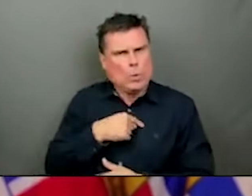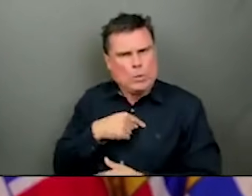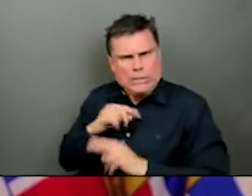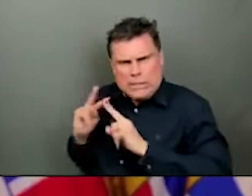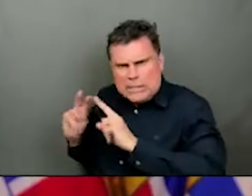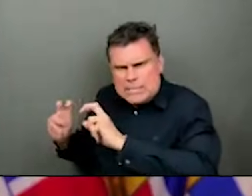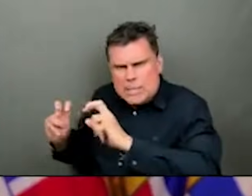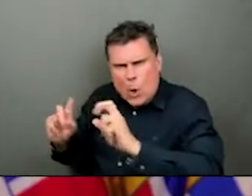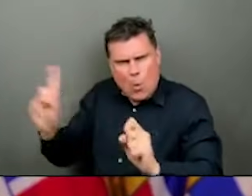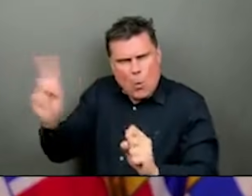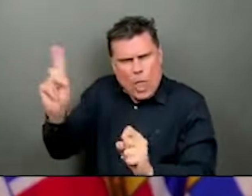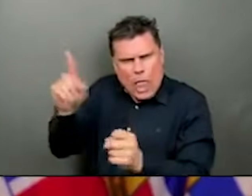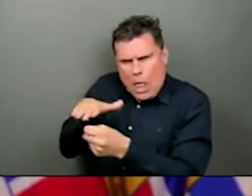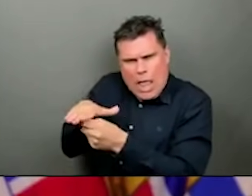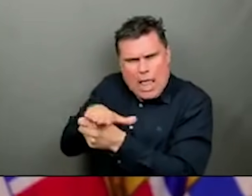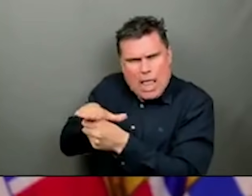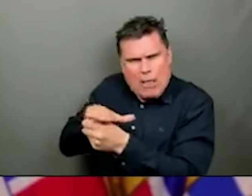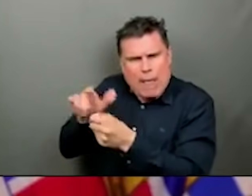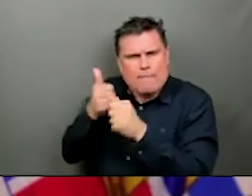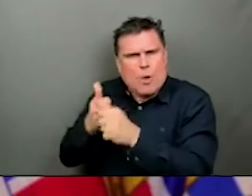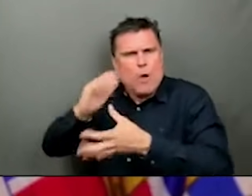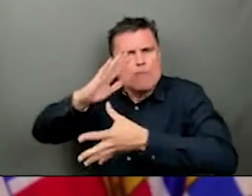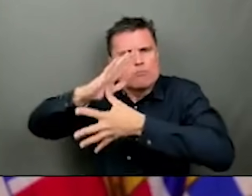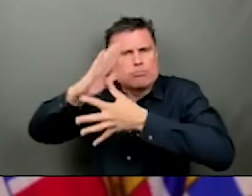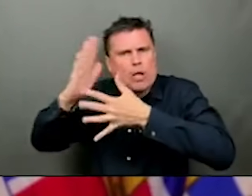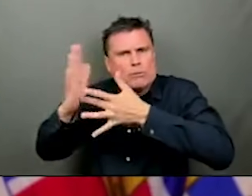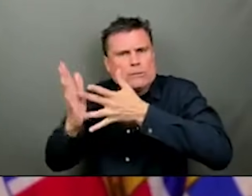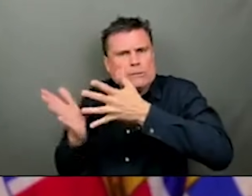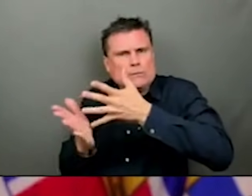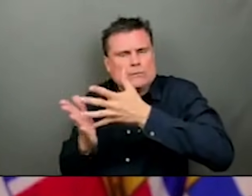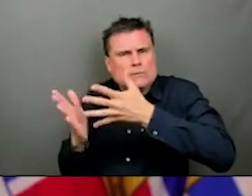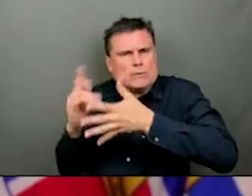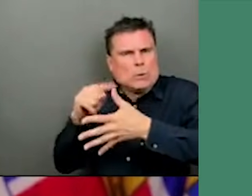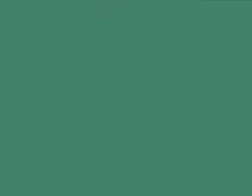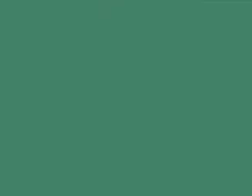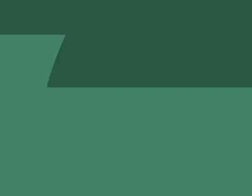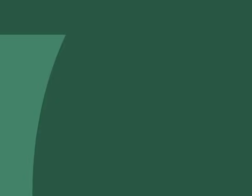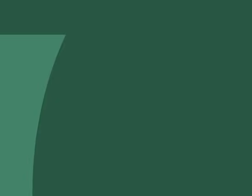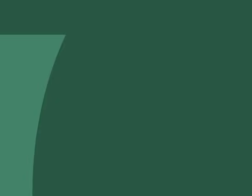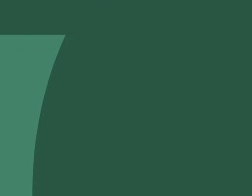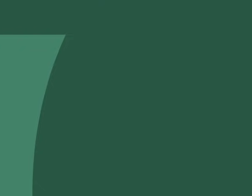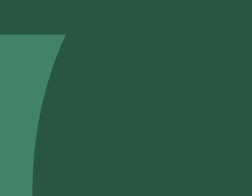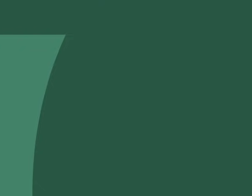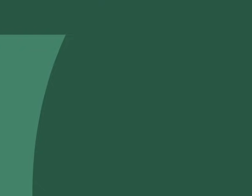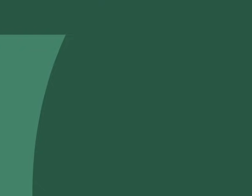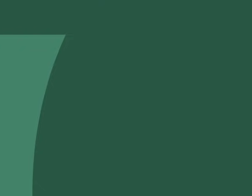responders, school staff, and childcare staff will be immunized in the next few weeks.